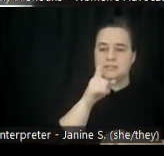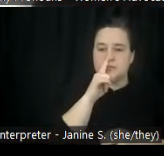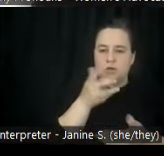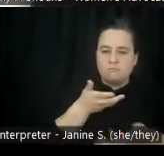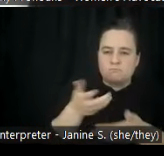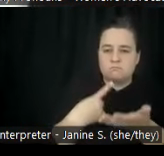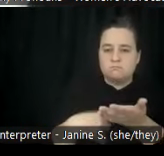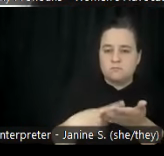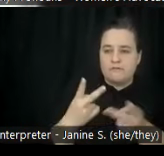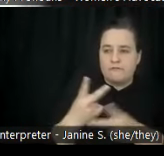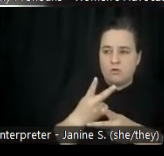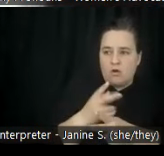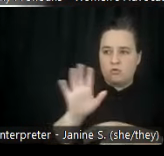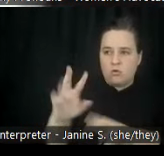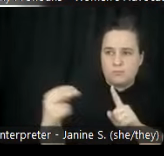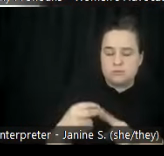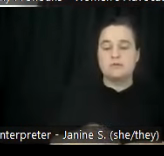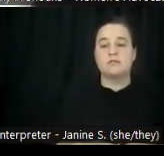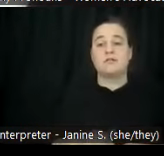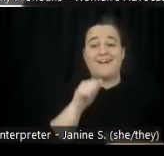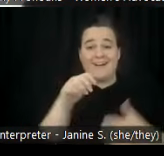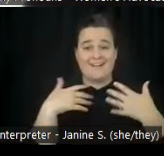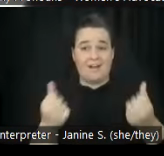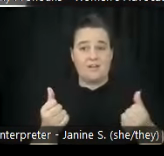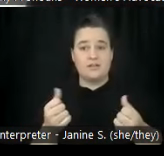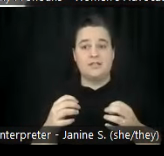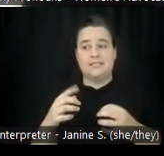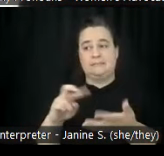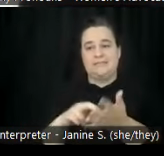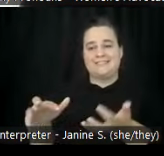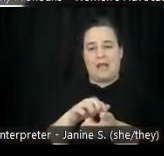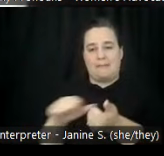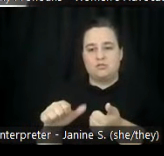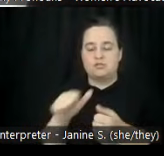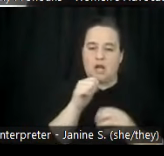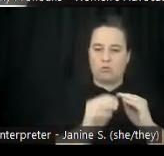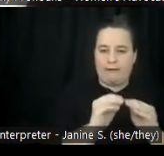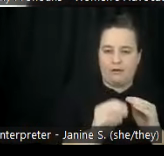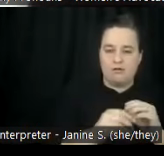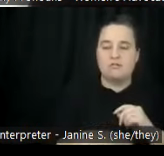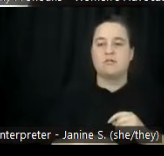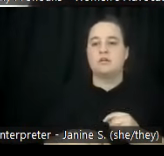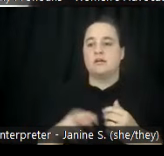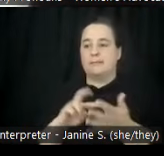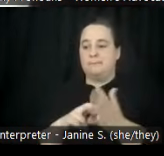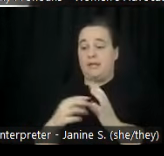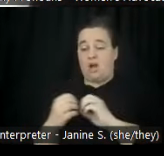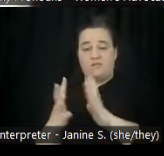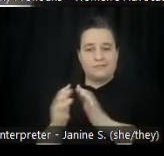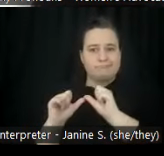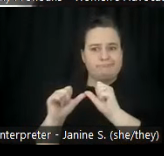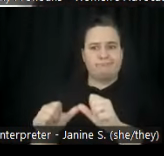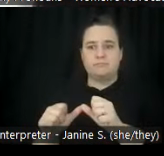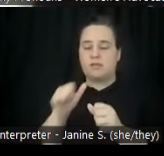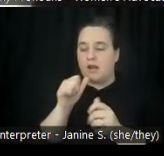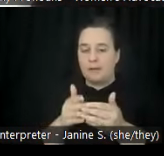conflict. Unhealthy conflict can look more like damage than repair. So living in the conflict rather than moving forward. It might